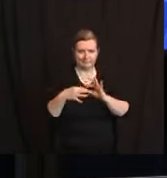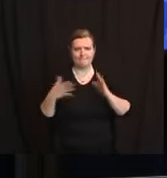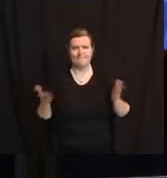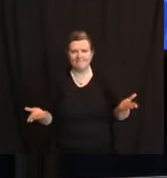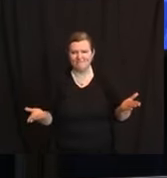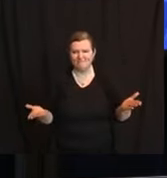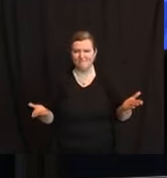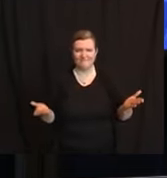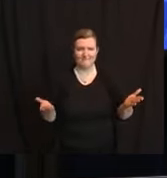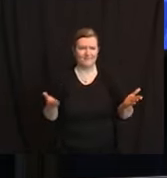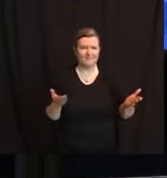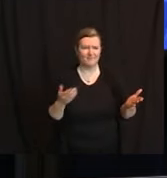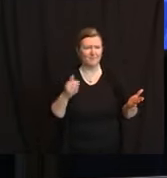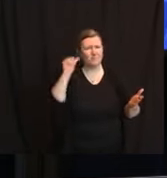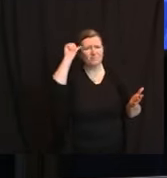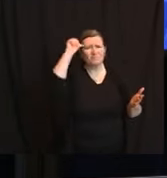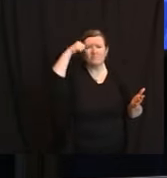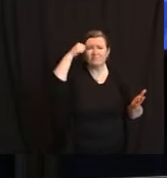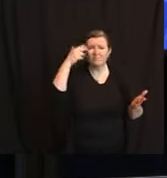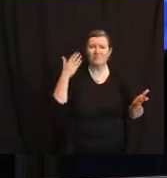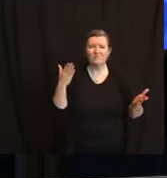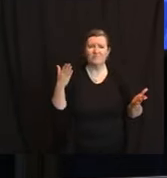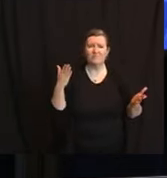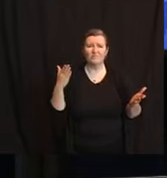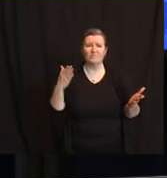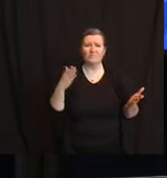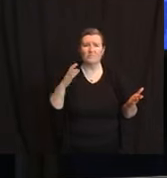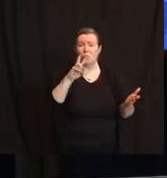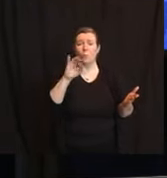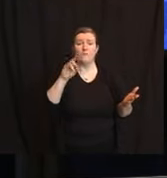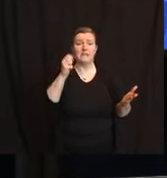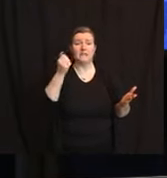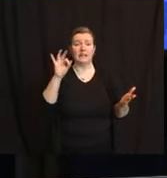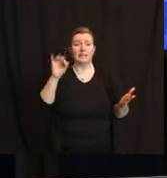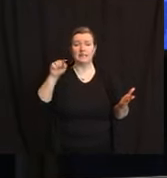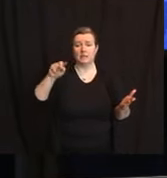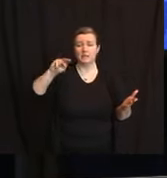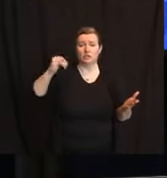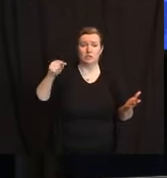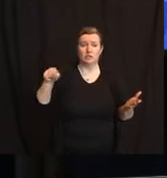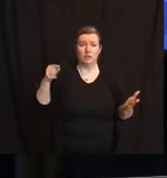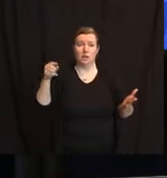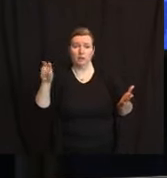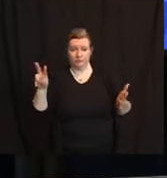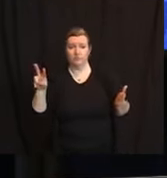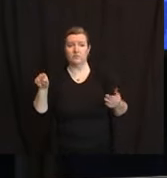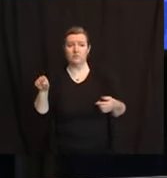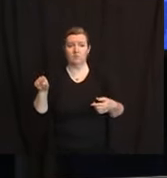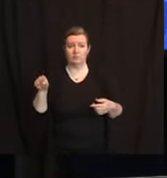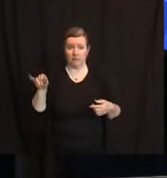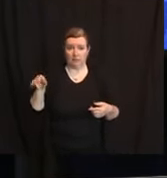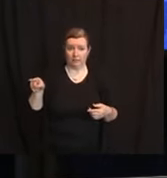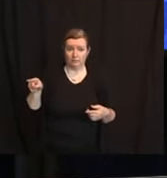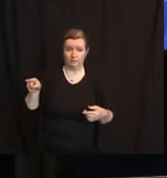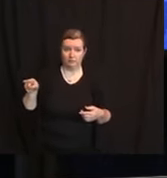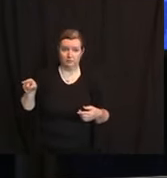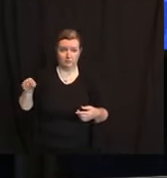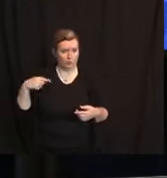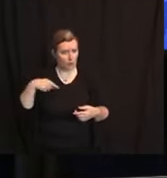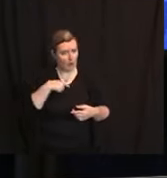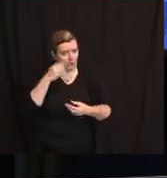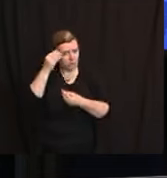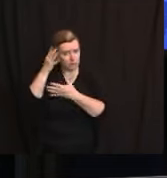jobs.covid19.nj.gov portal that got up and running within a week or two of this starting. That was easy to set up. It was our own data, our own information that we sort of house and